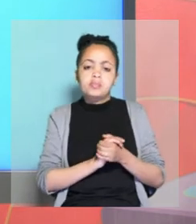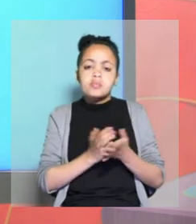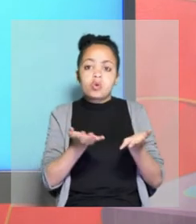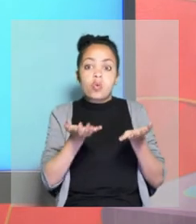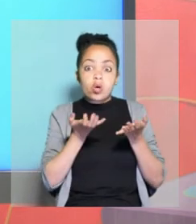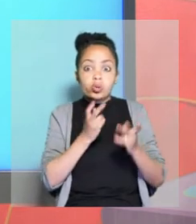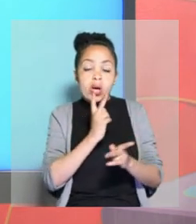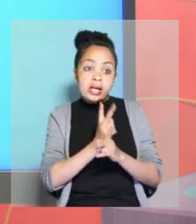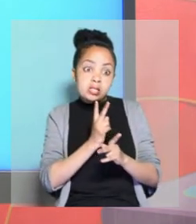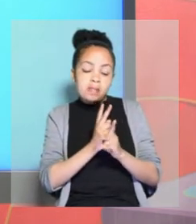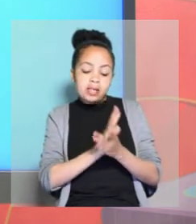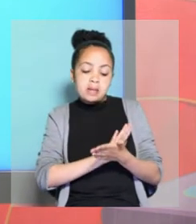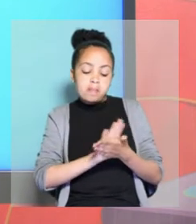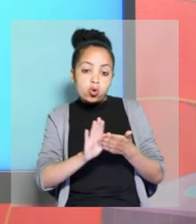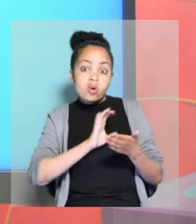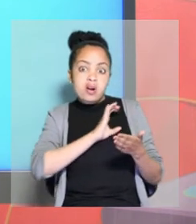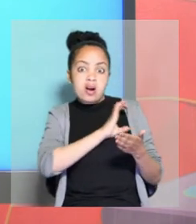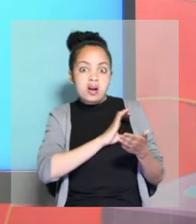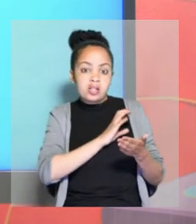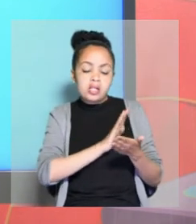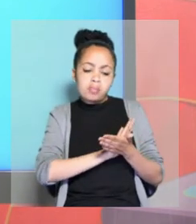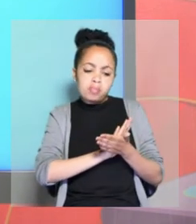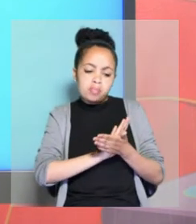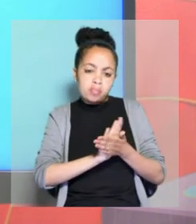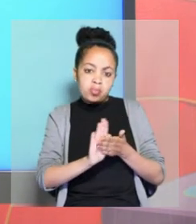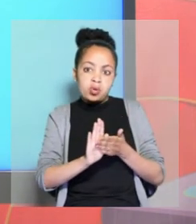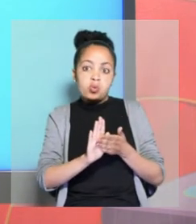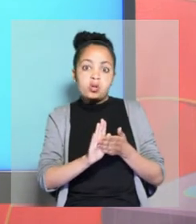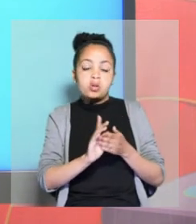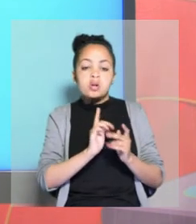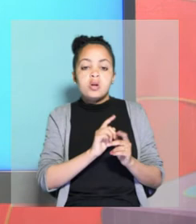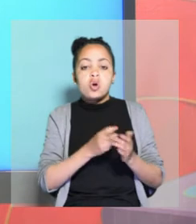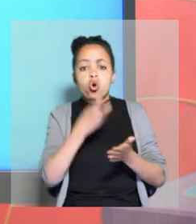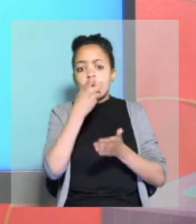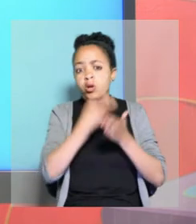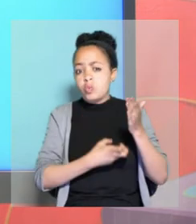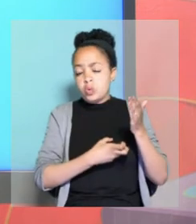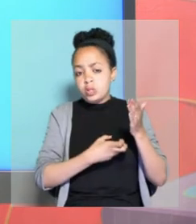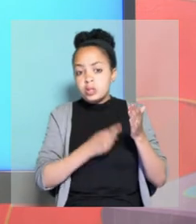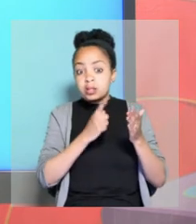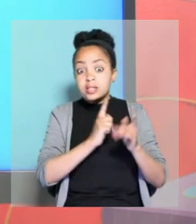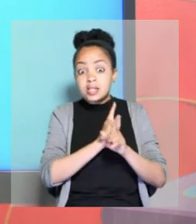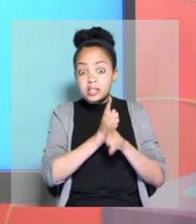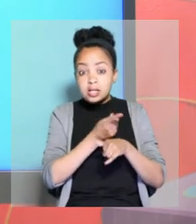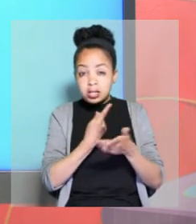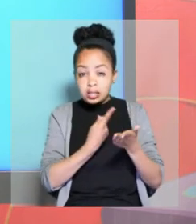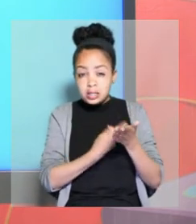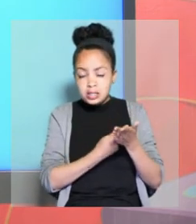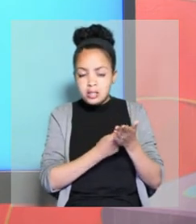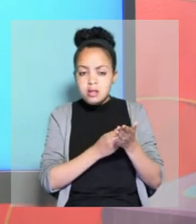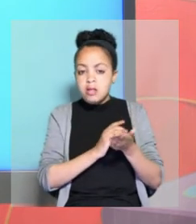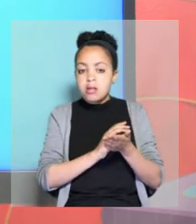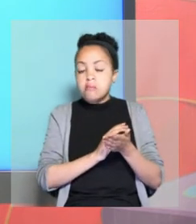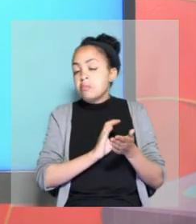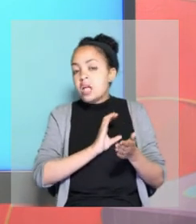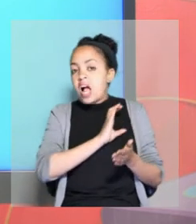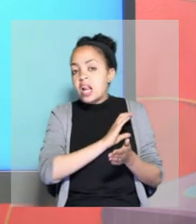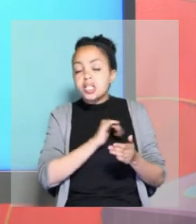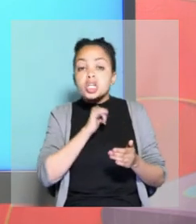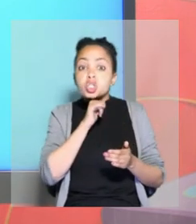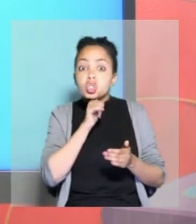to be expect a pure character or pure traits. As a result of this cross, but the character is not